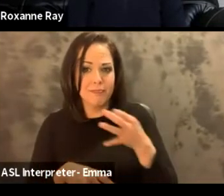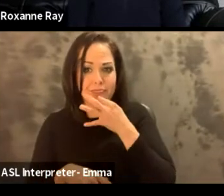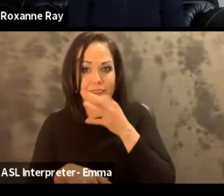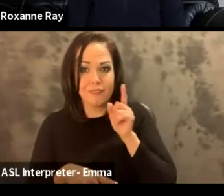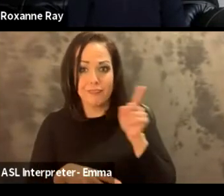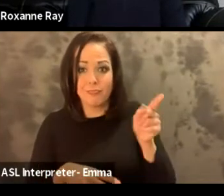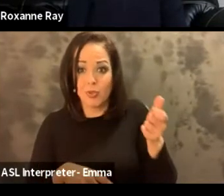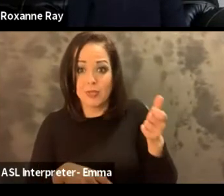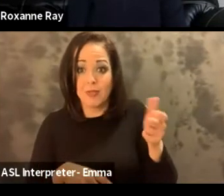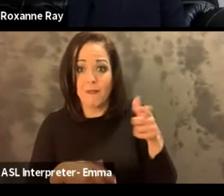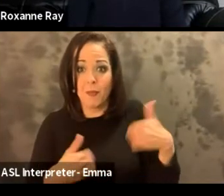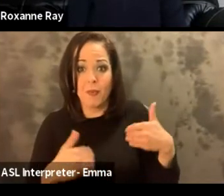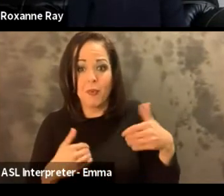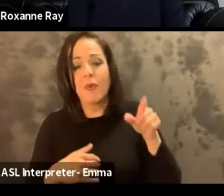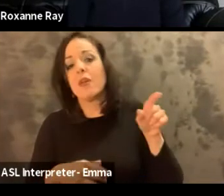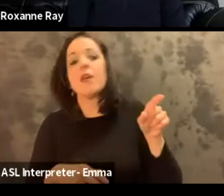things.